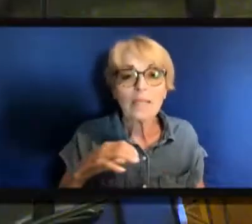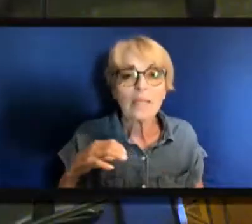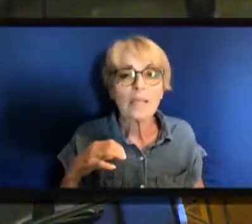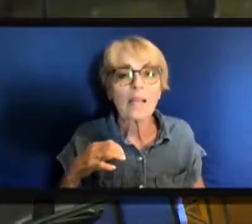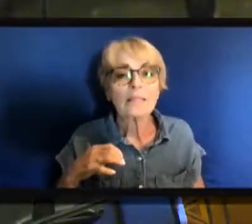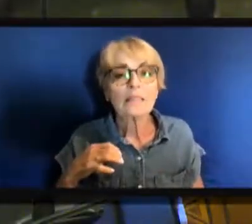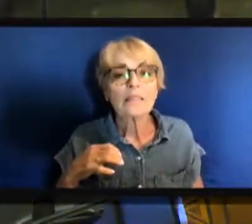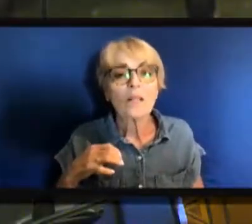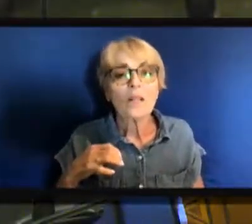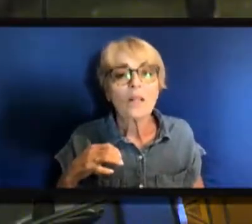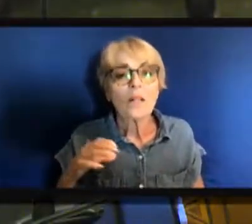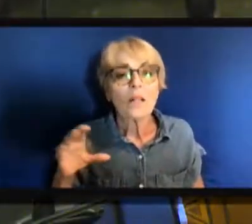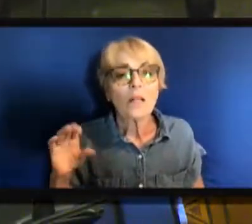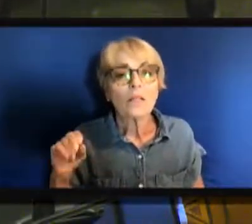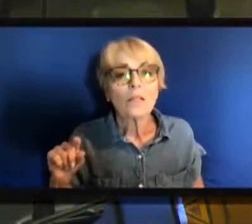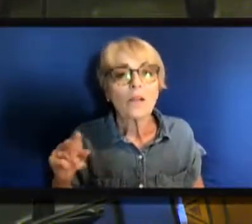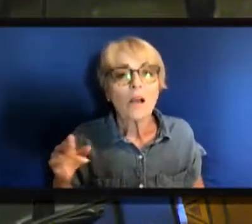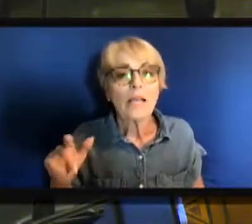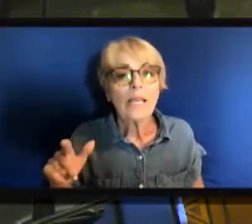or Councilman Coghill?